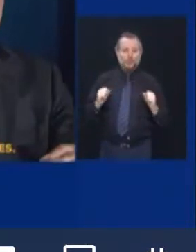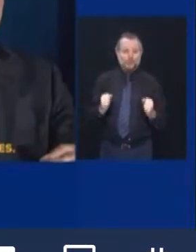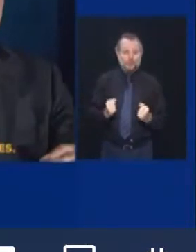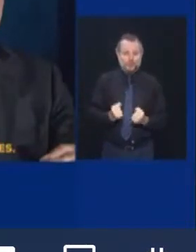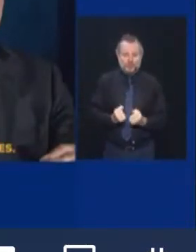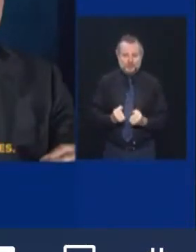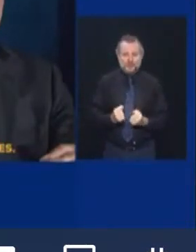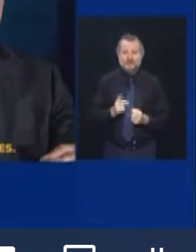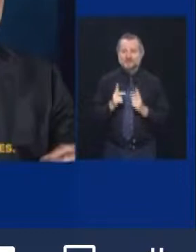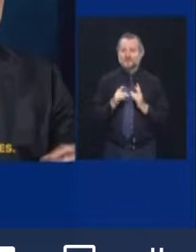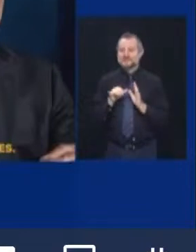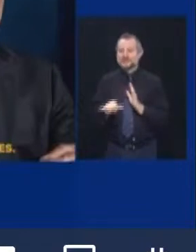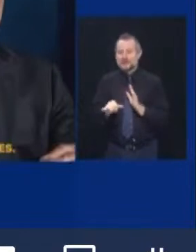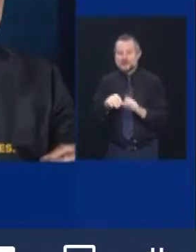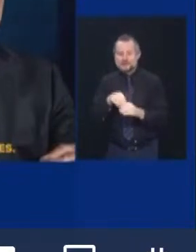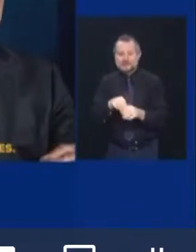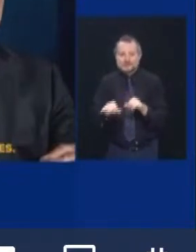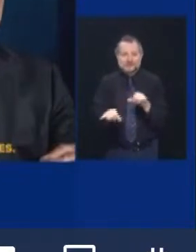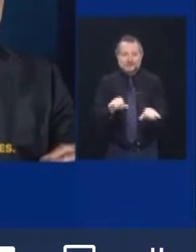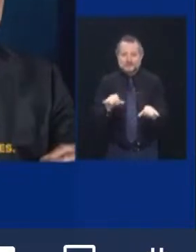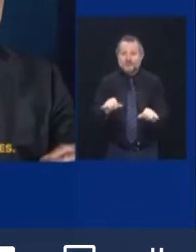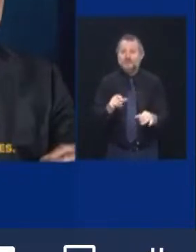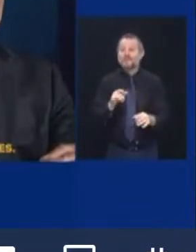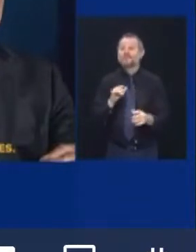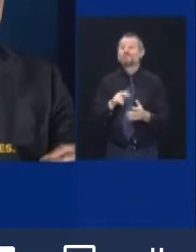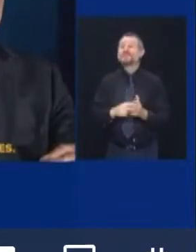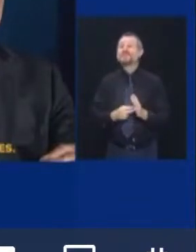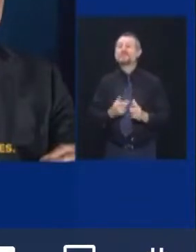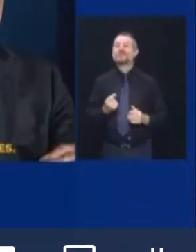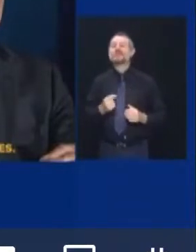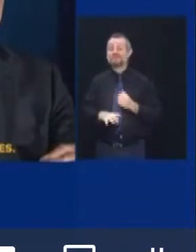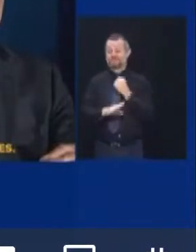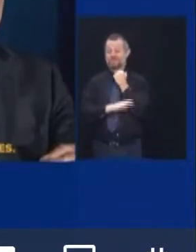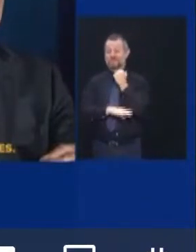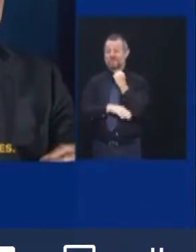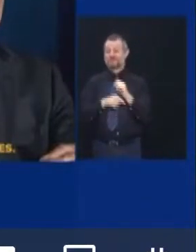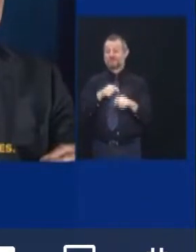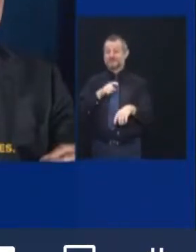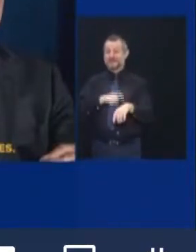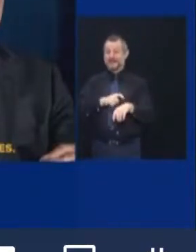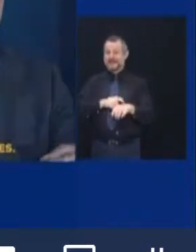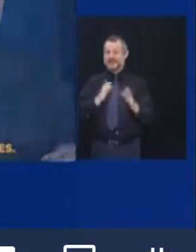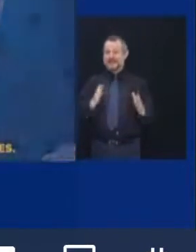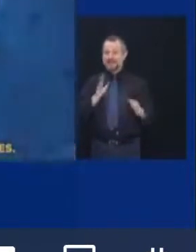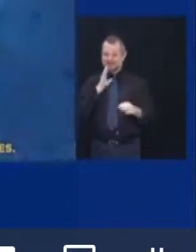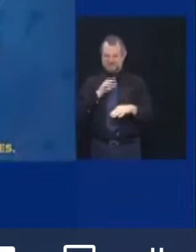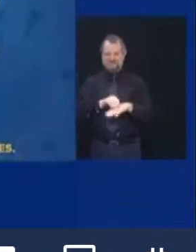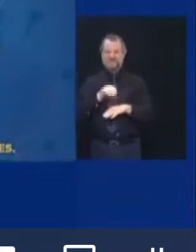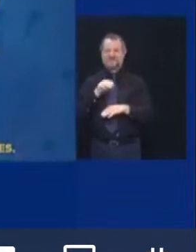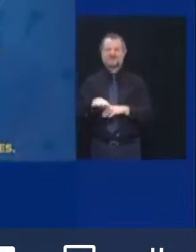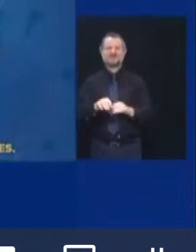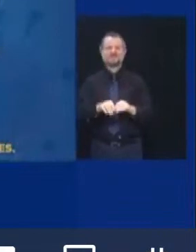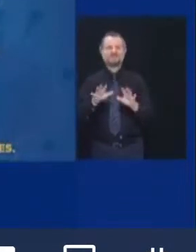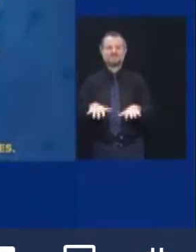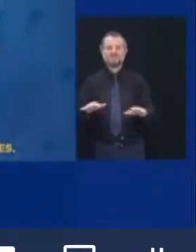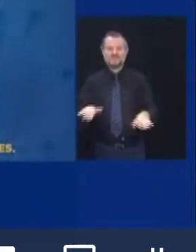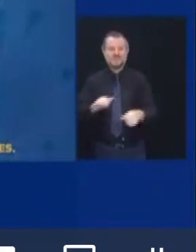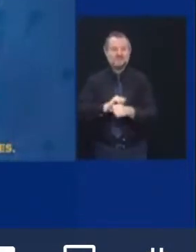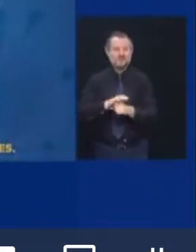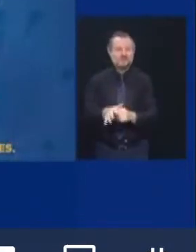dining as much. The fall itself has an effect on the spread of the